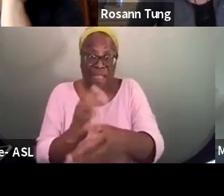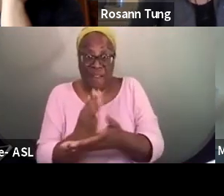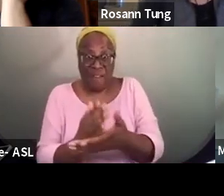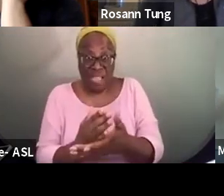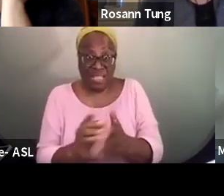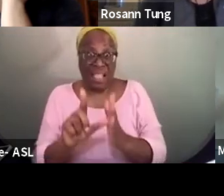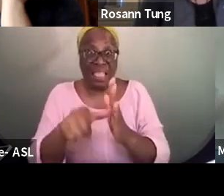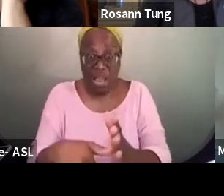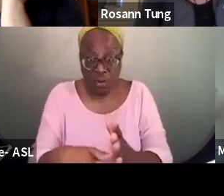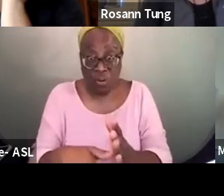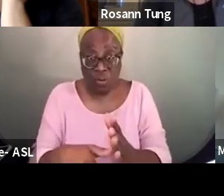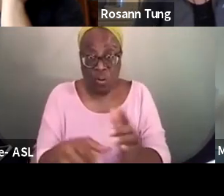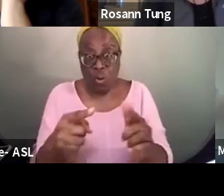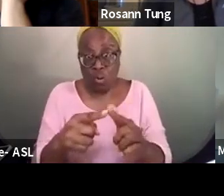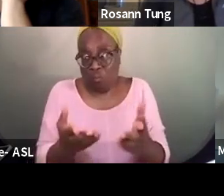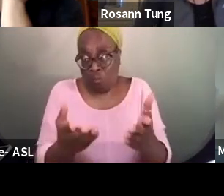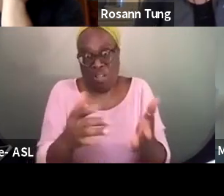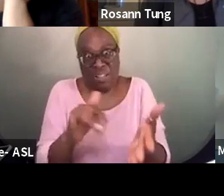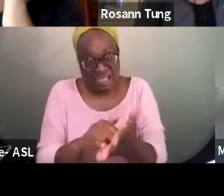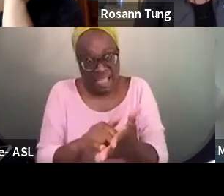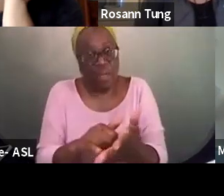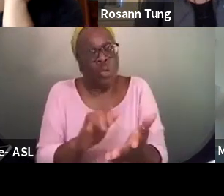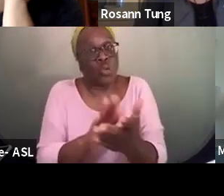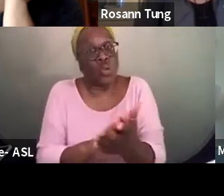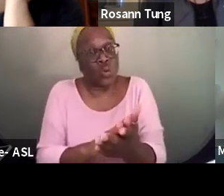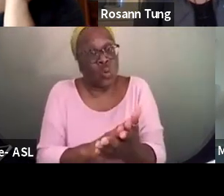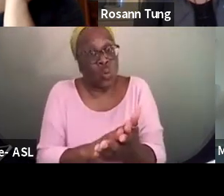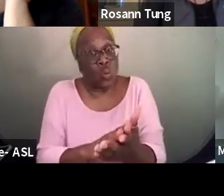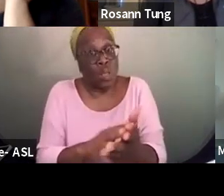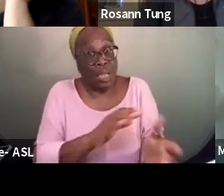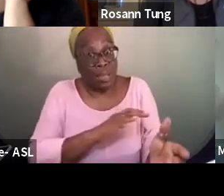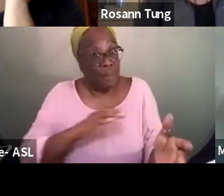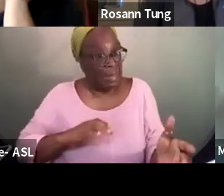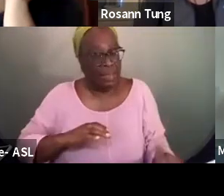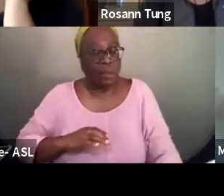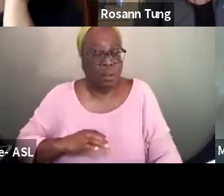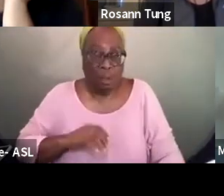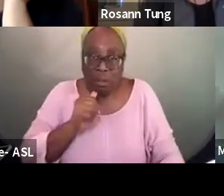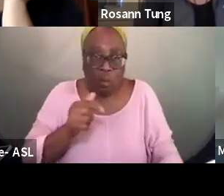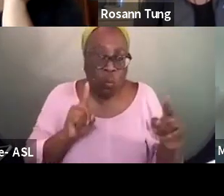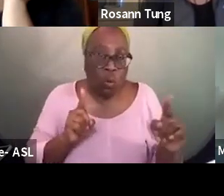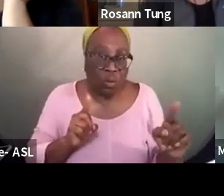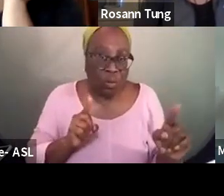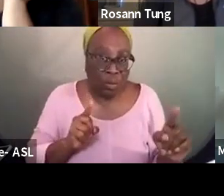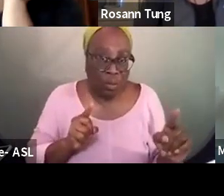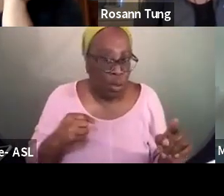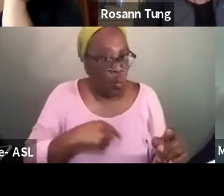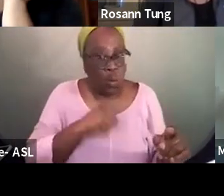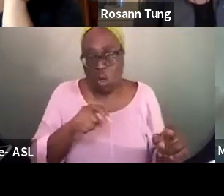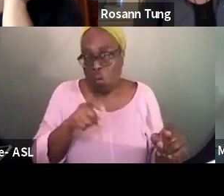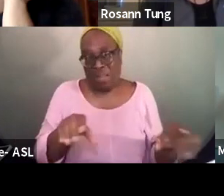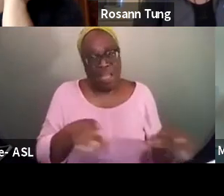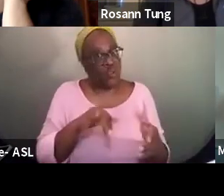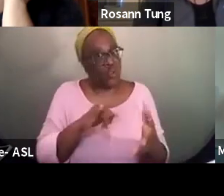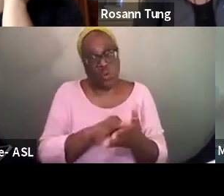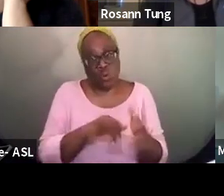school committee. This is the permanent policy, because none of us want to be back next fall, I'm sure, to